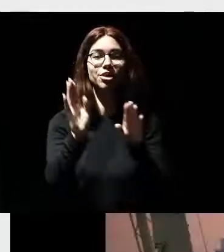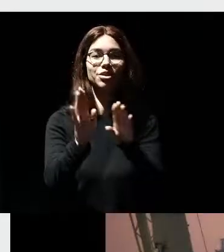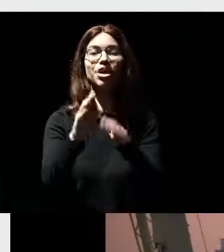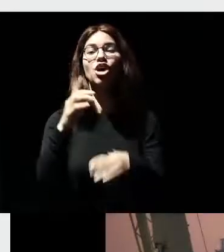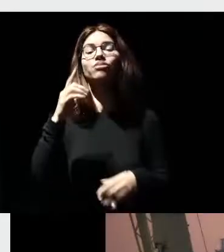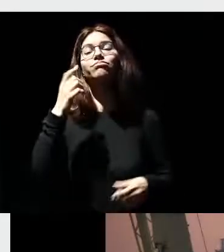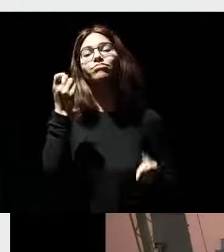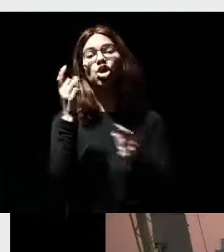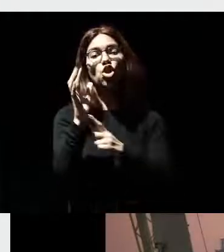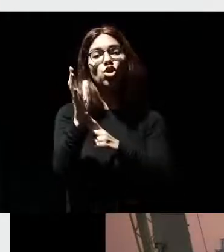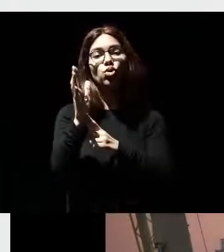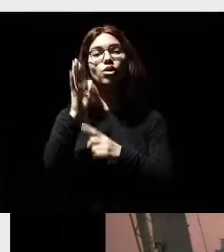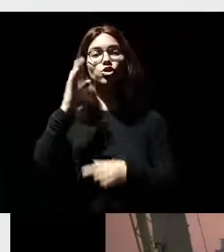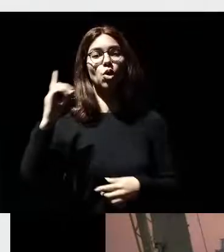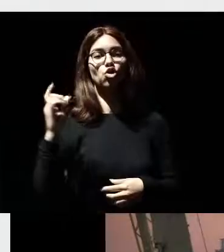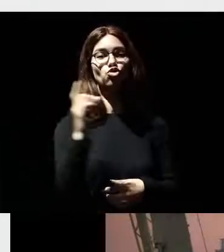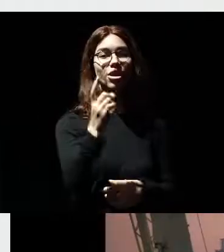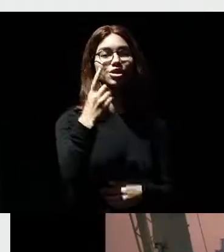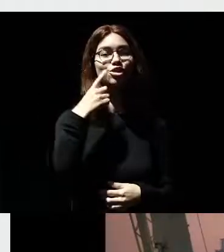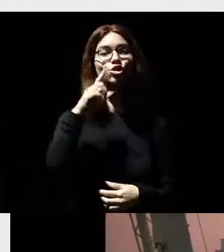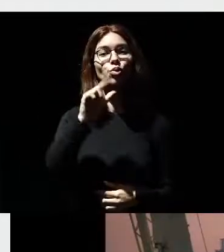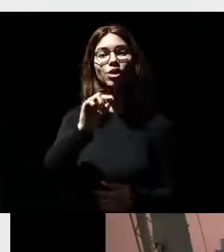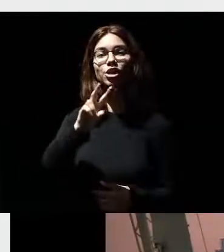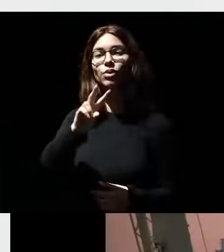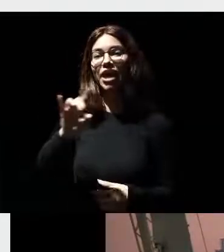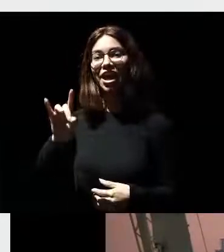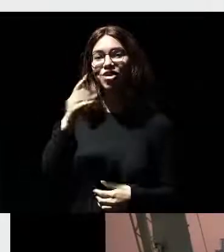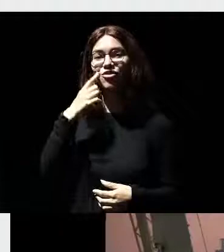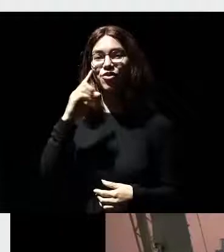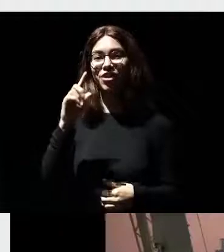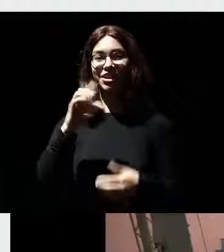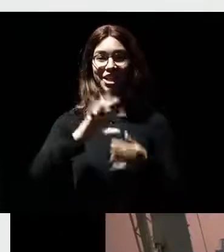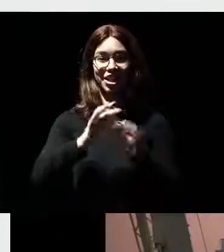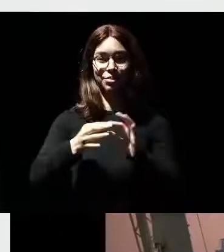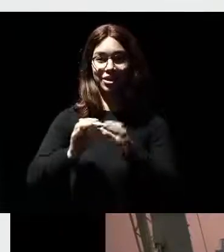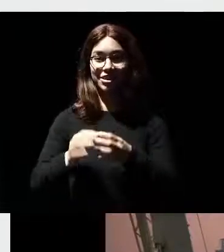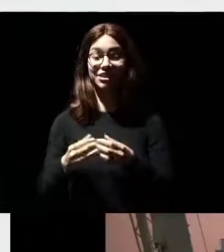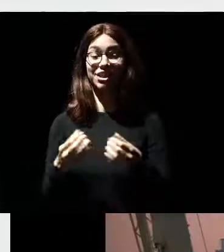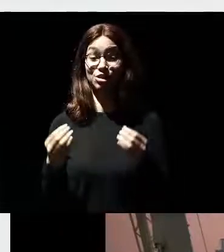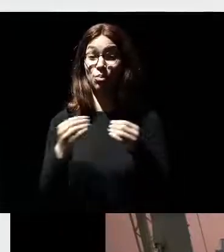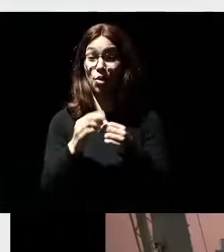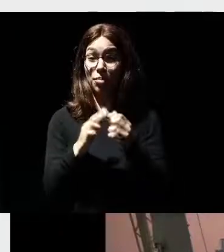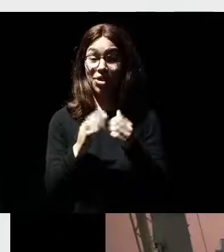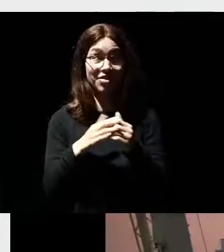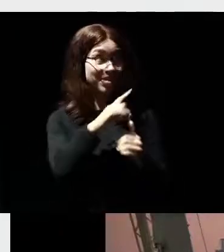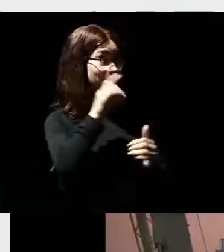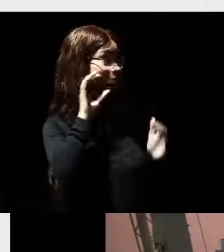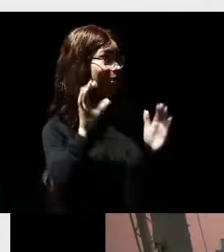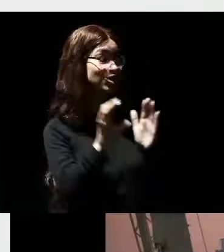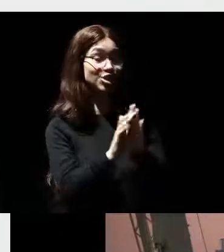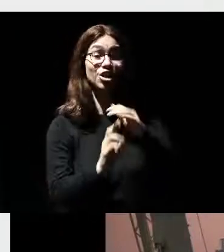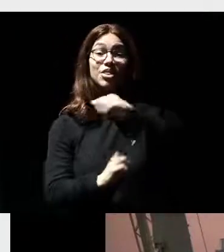Olympics. It's even further along than this. The bridge itself will be